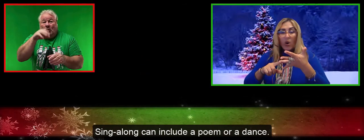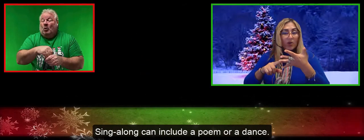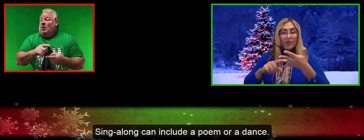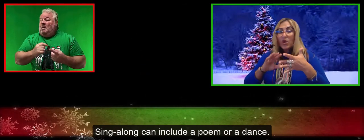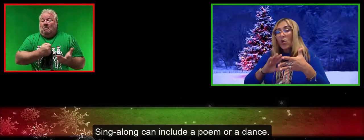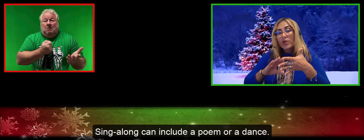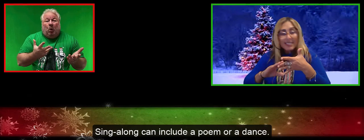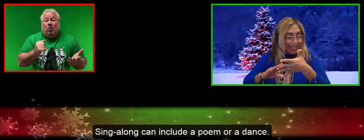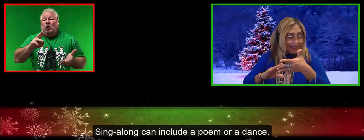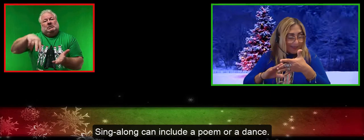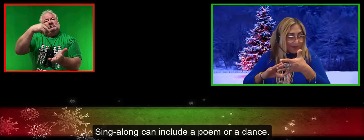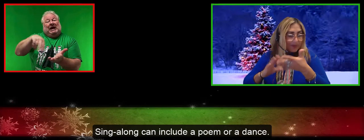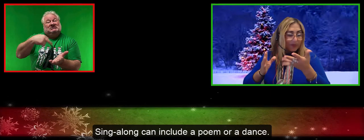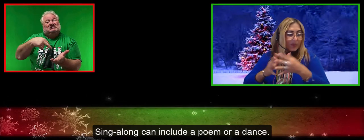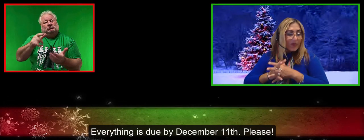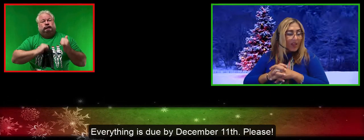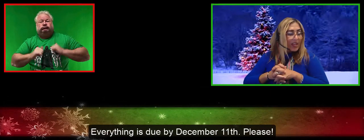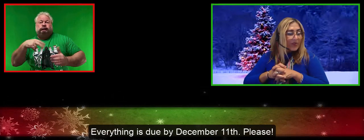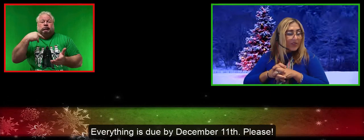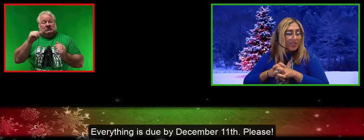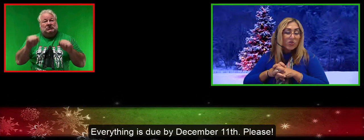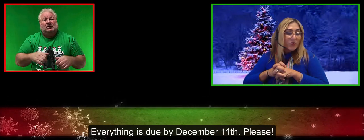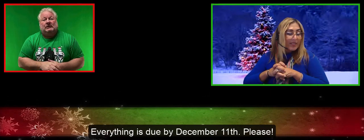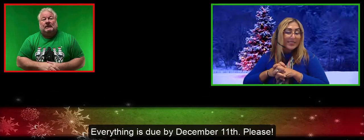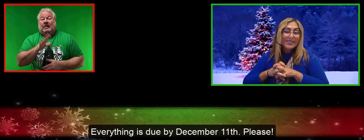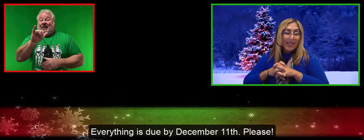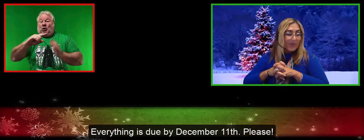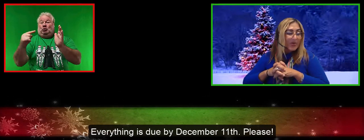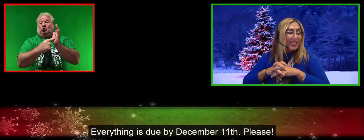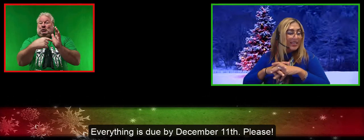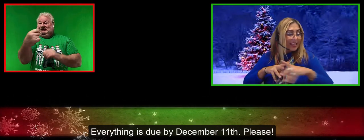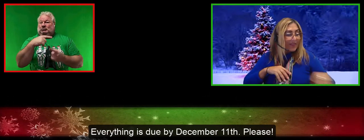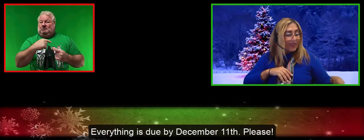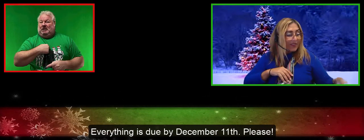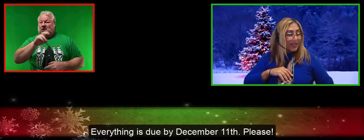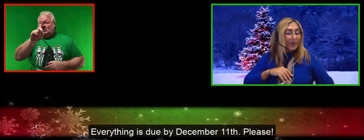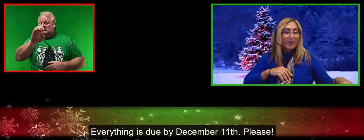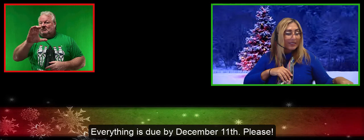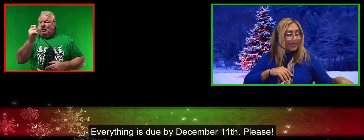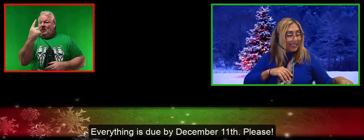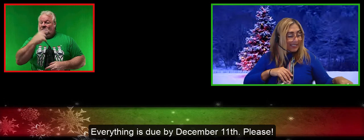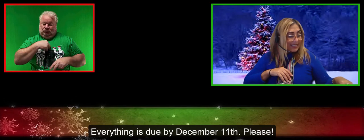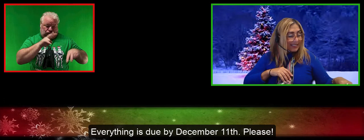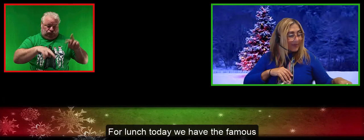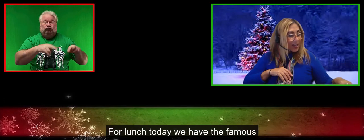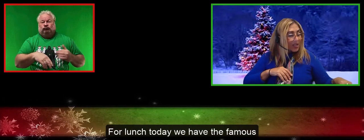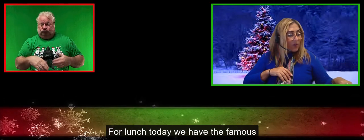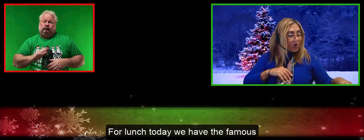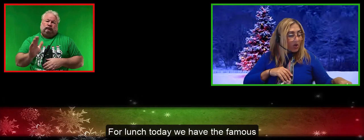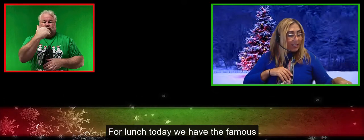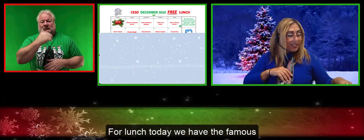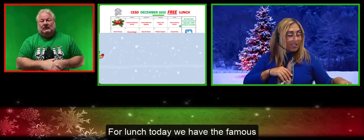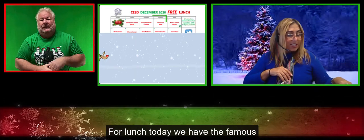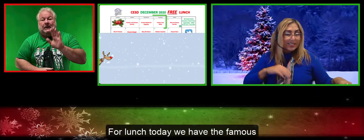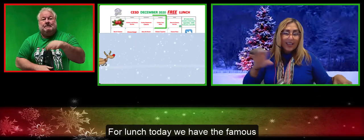a poem or a dance. Everything is due by December 11th. Please.